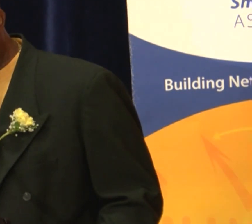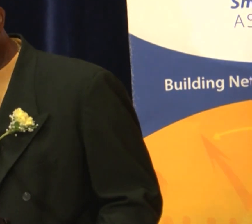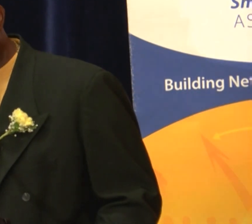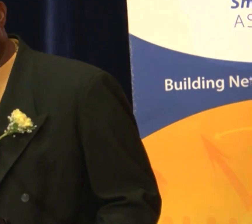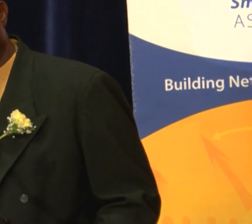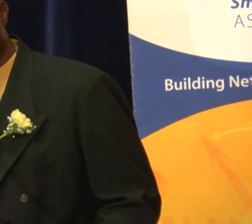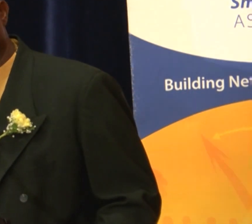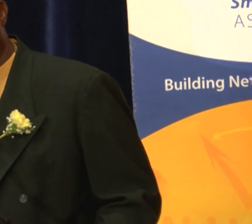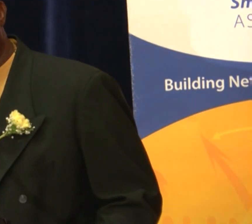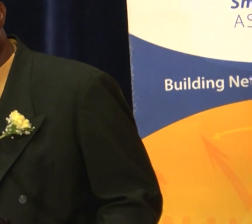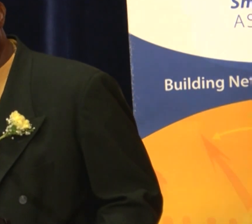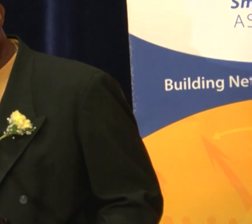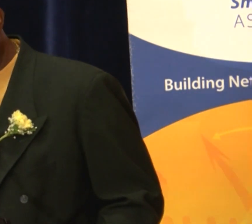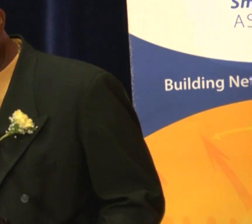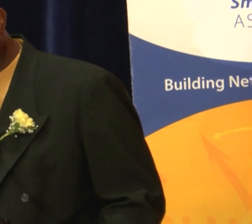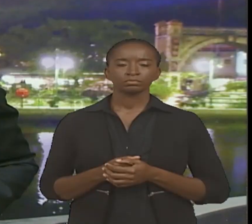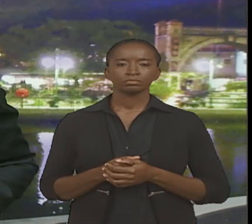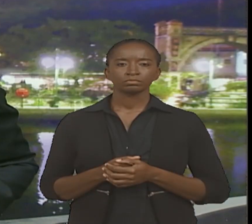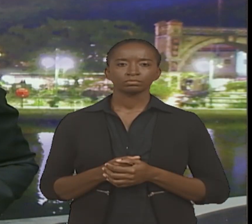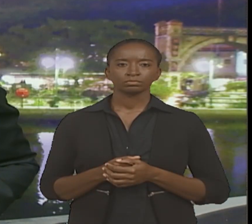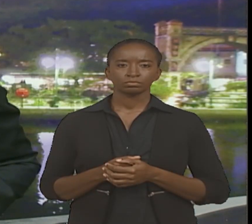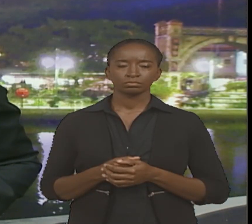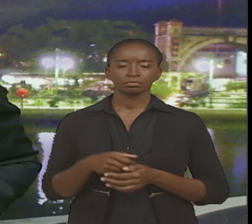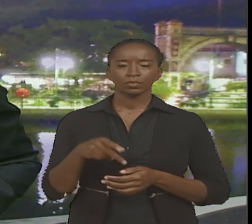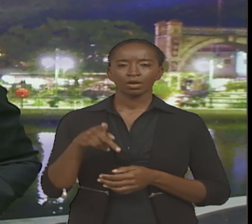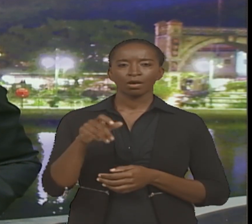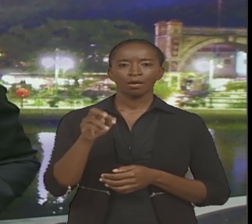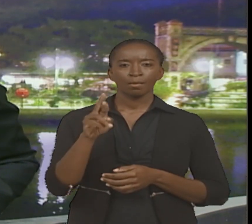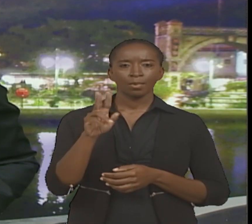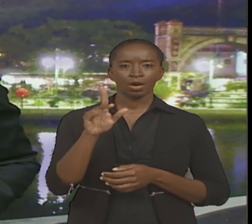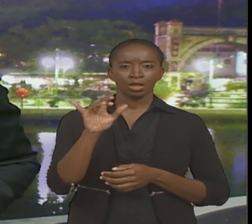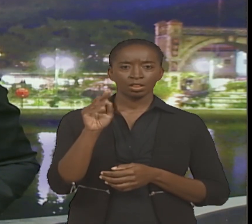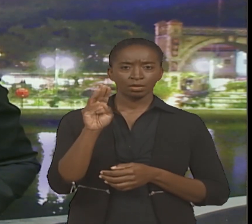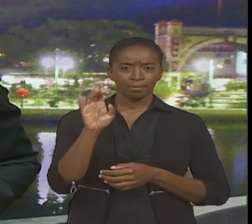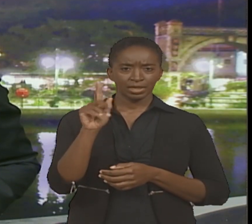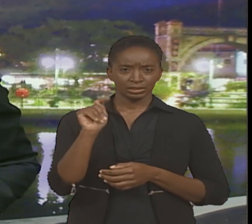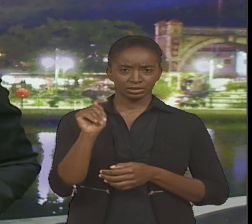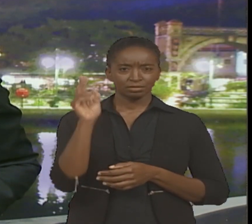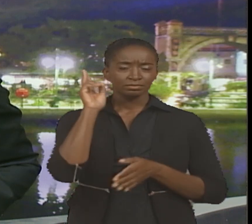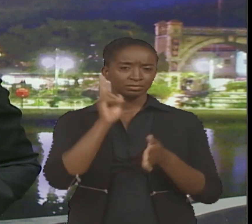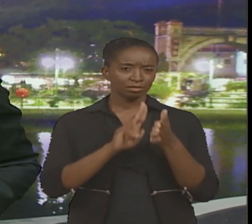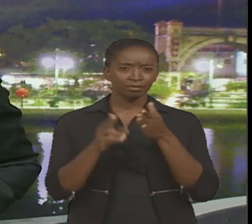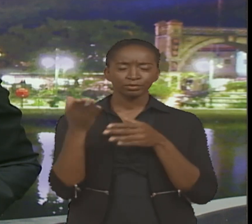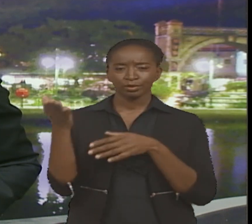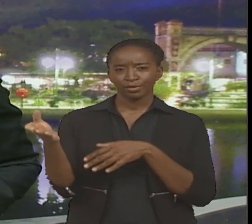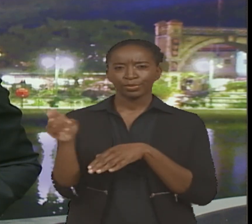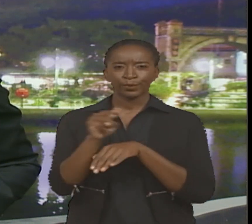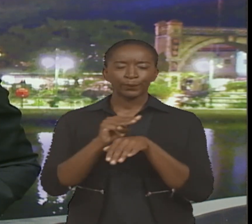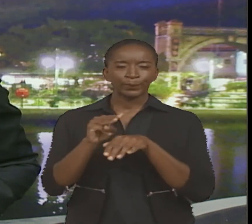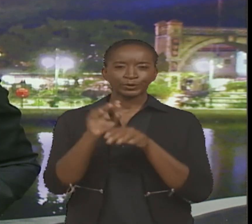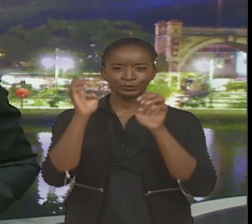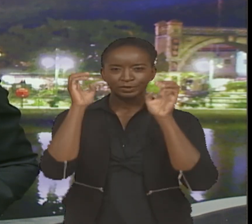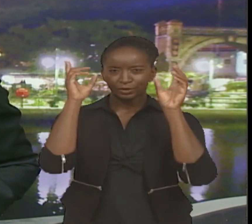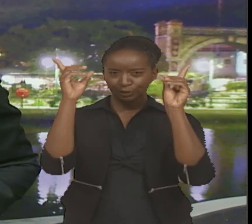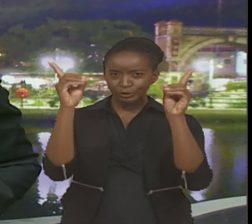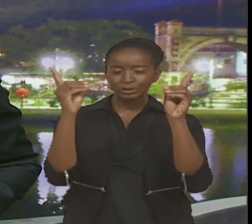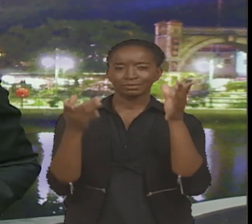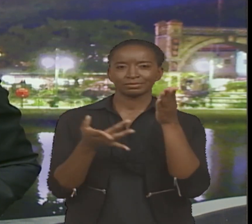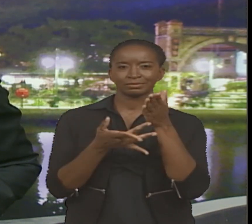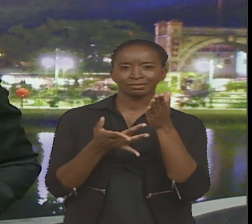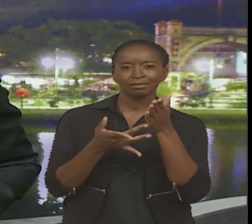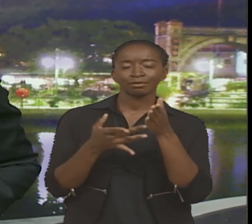advancing technologies as a whole. Parliamentary Secretary in the Ministry of Education, Technological and Vocational Training,